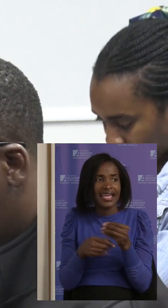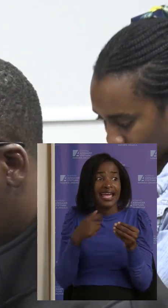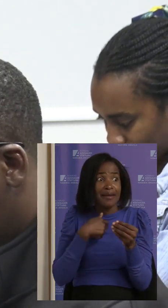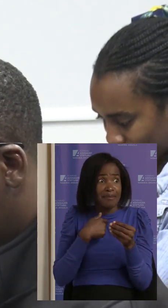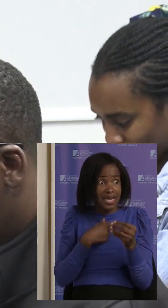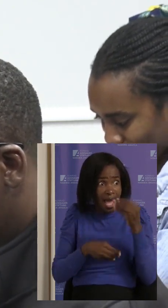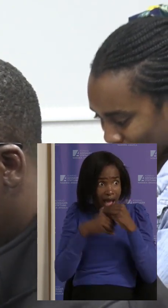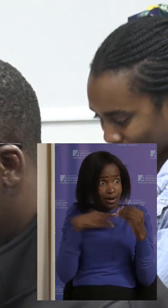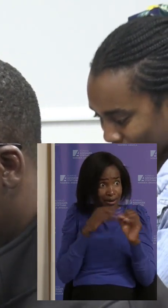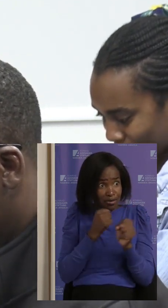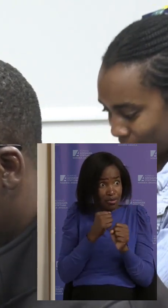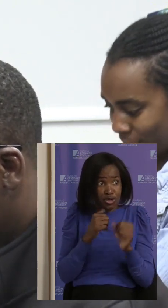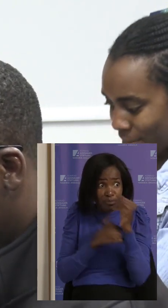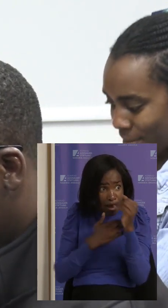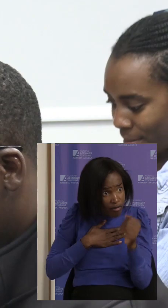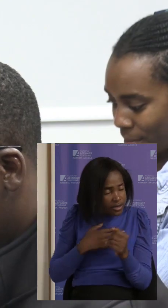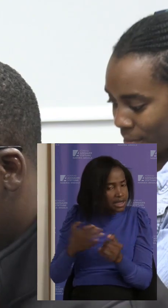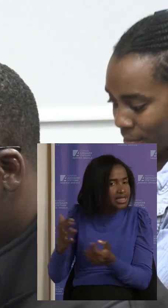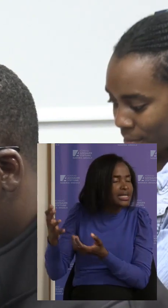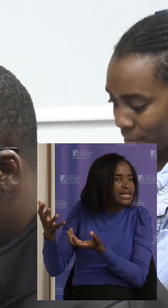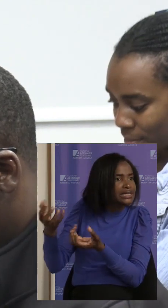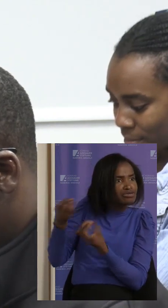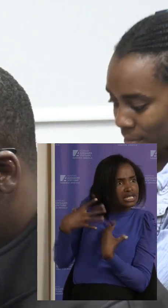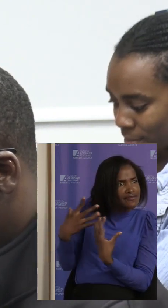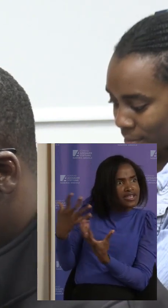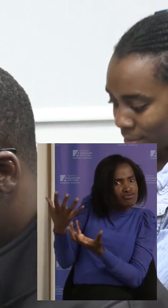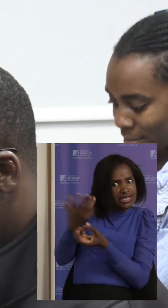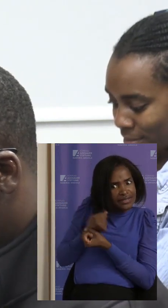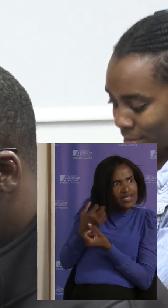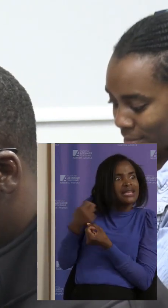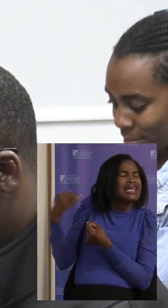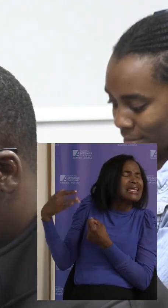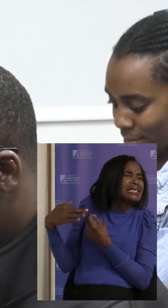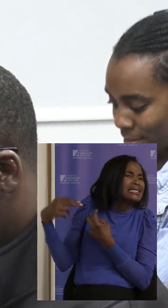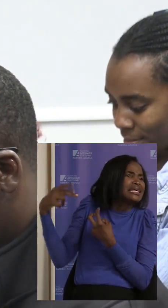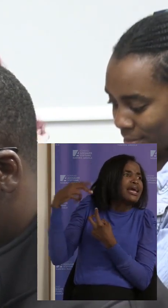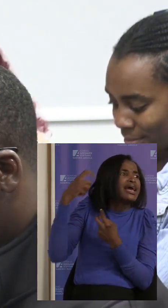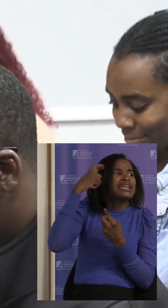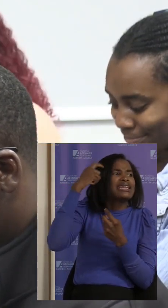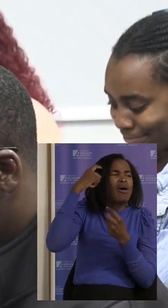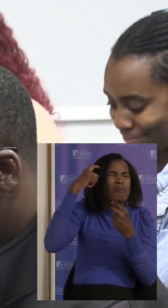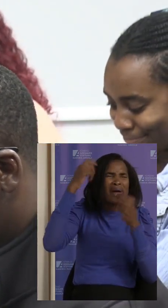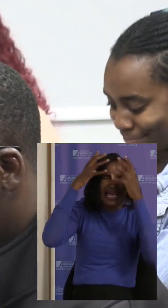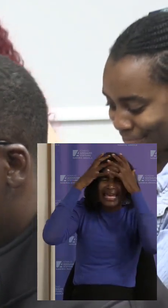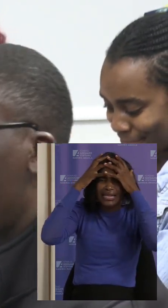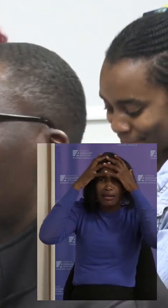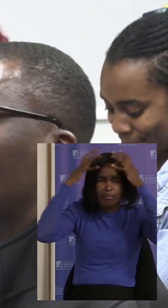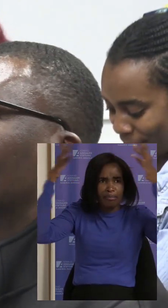complaints. And it's making my head too white so soon.